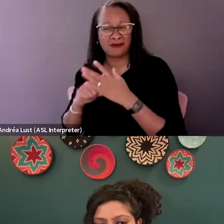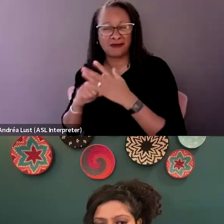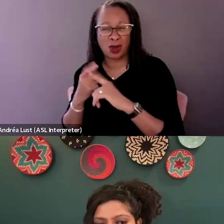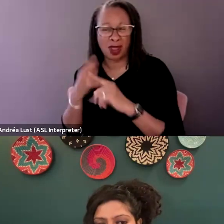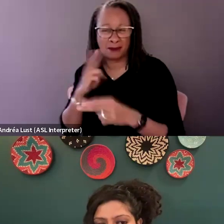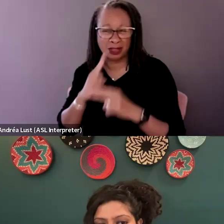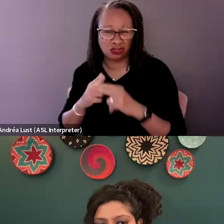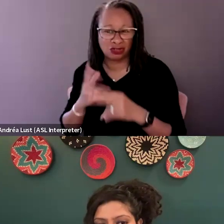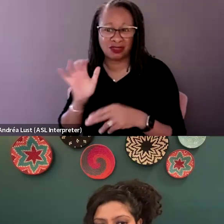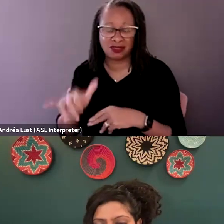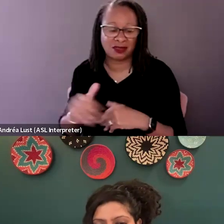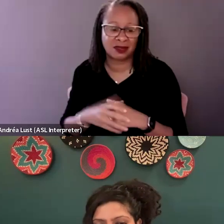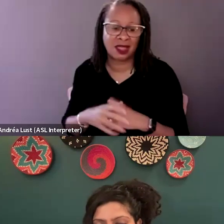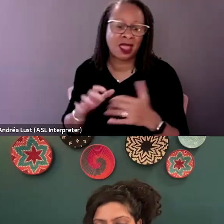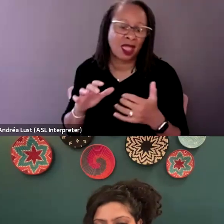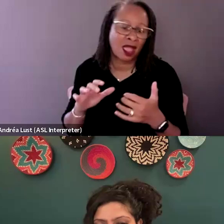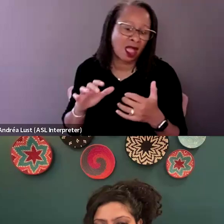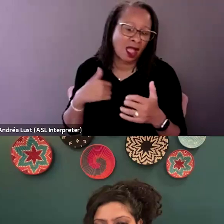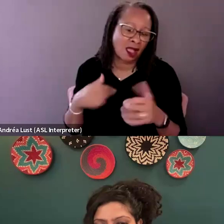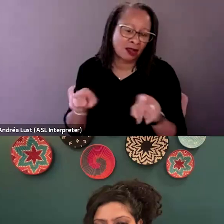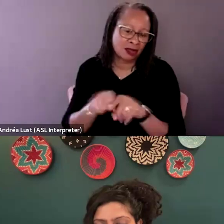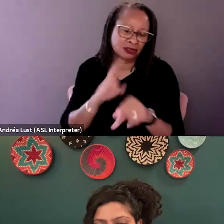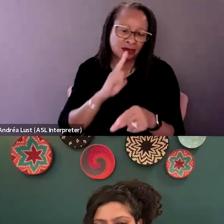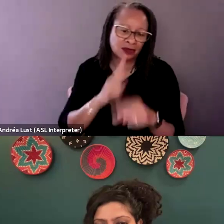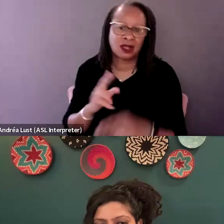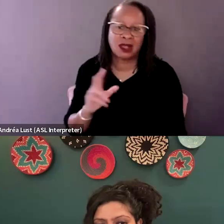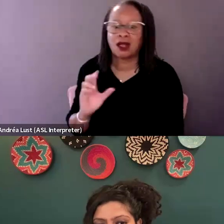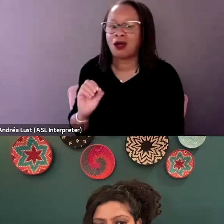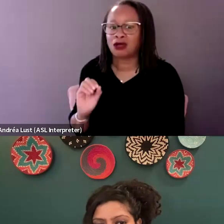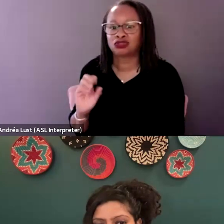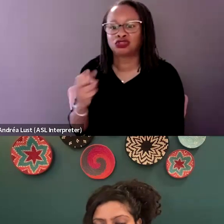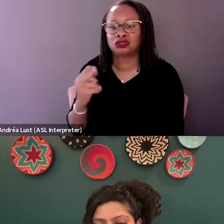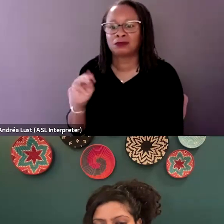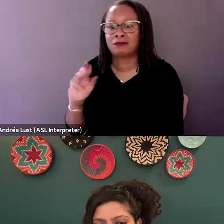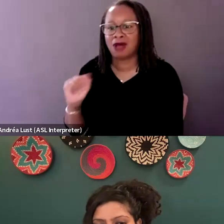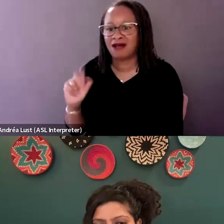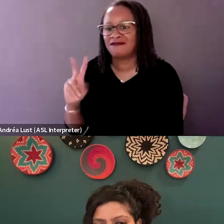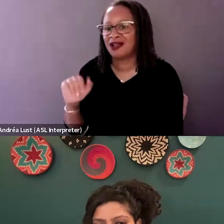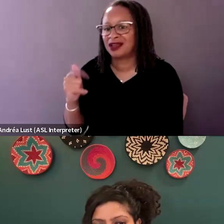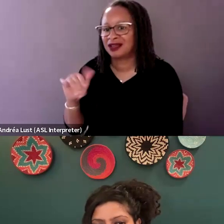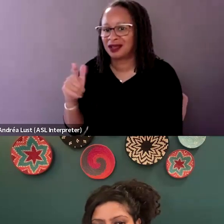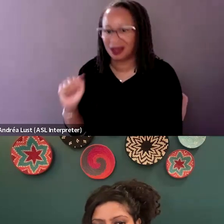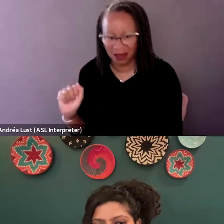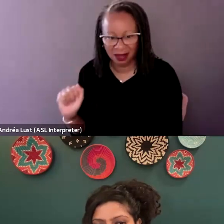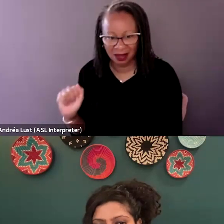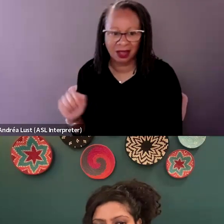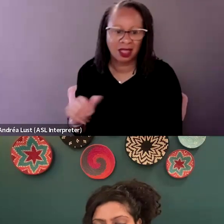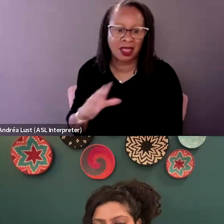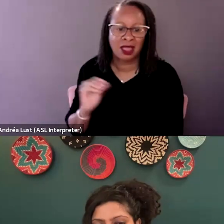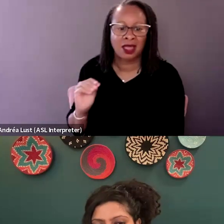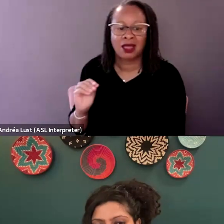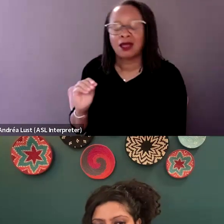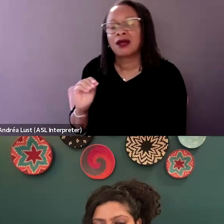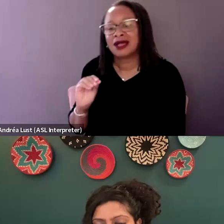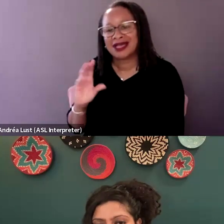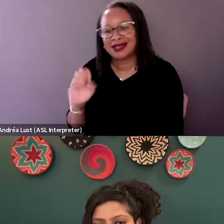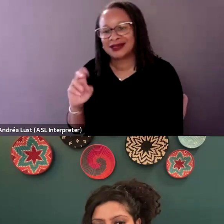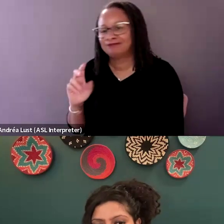cinematographers, right? Because these are not, like 100%. you were saying, geographically restricted No, at all. no, In no. terms of It's a producerial, transcultural medium.